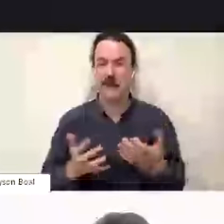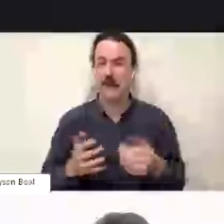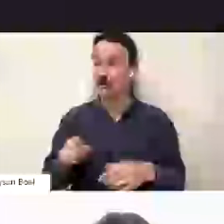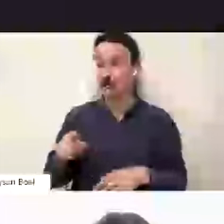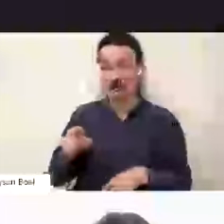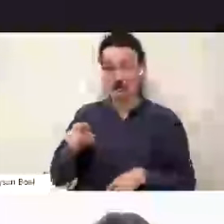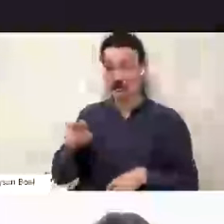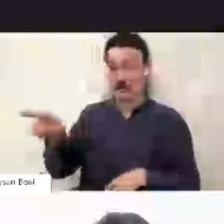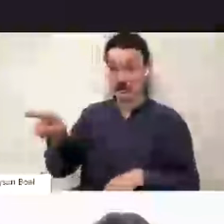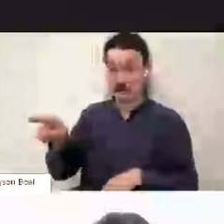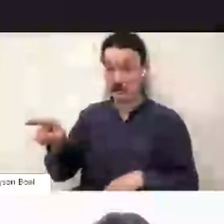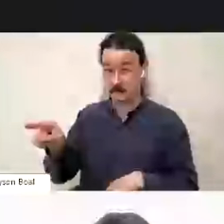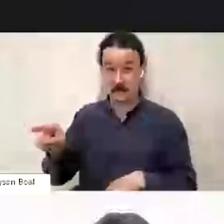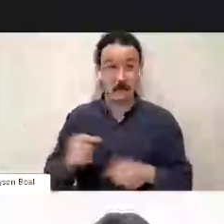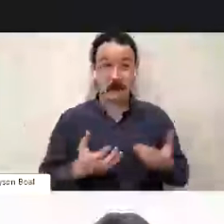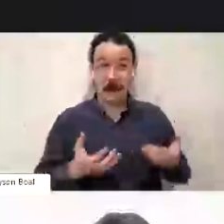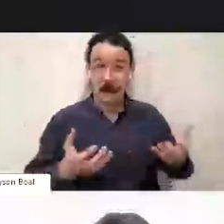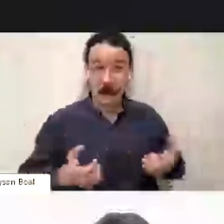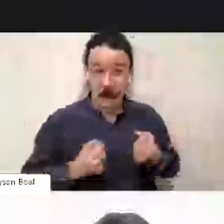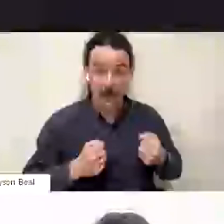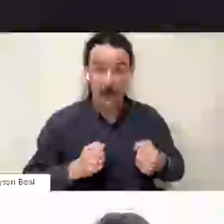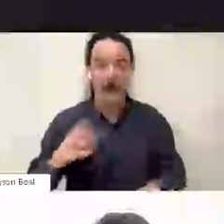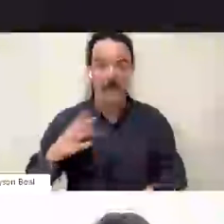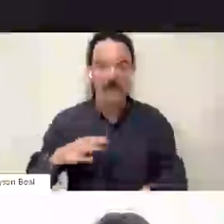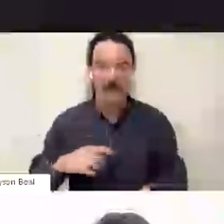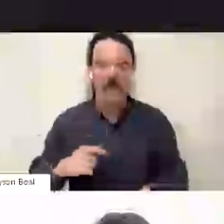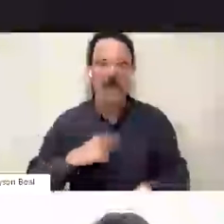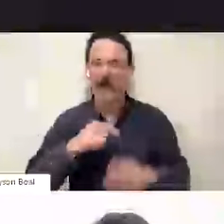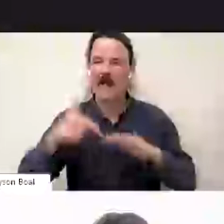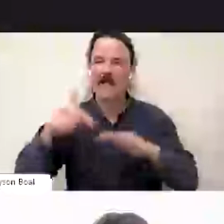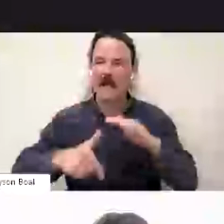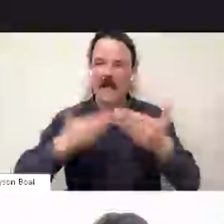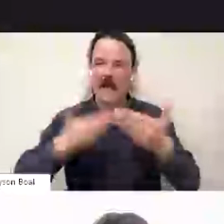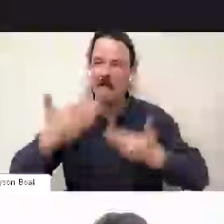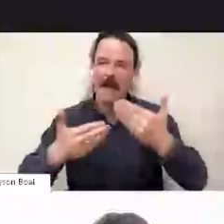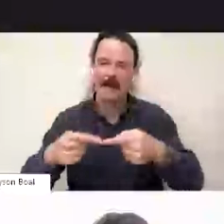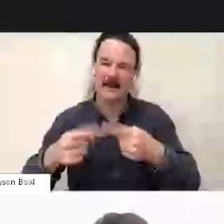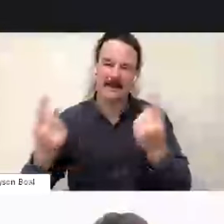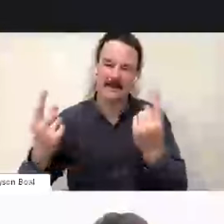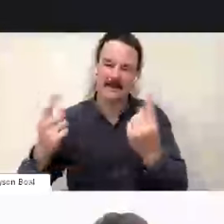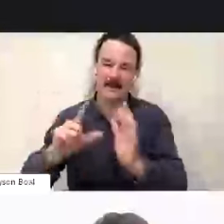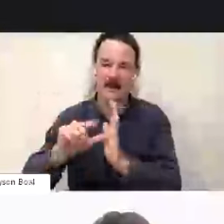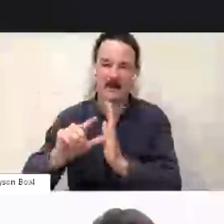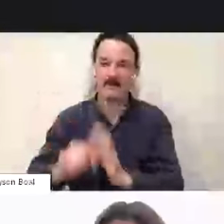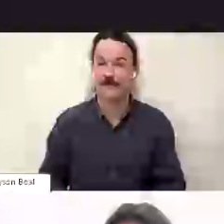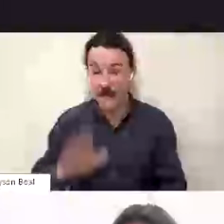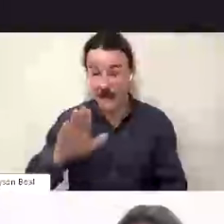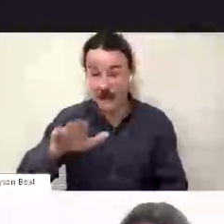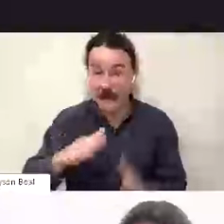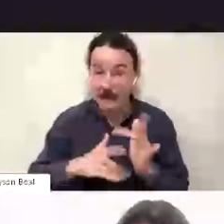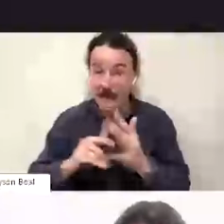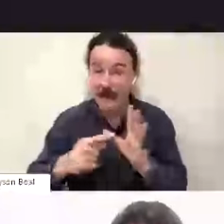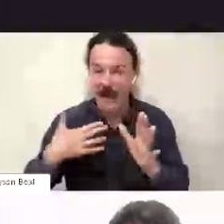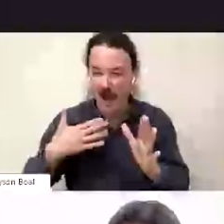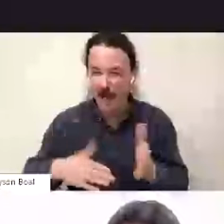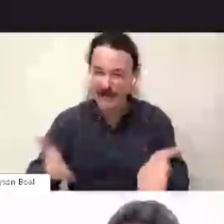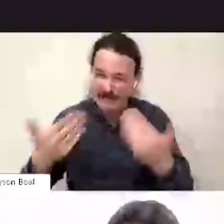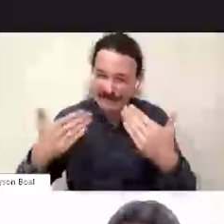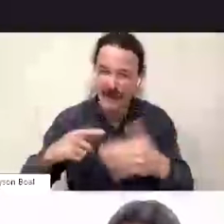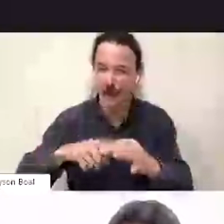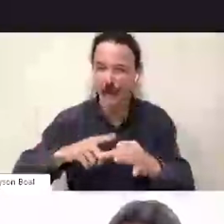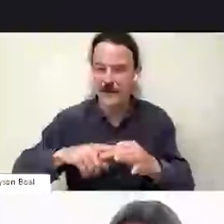I can take you through some of those things at another time, but I'm really keen, Melissa, to have as many questions as we possibly